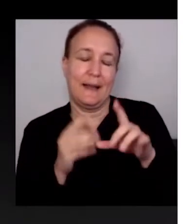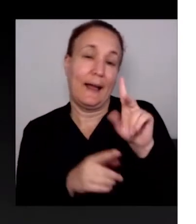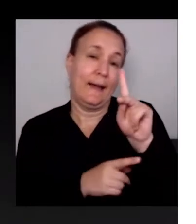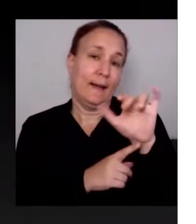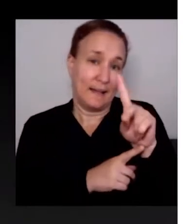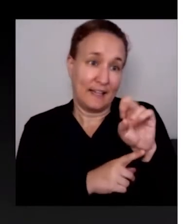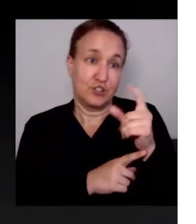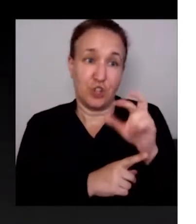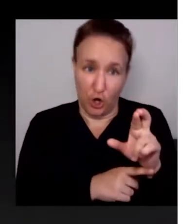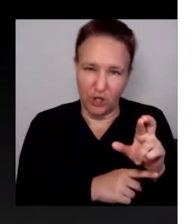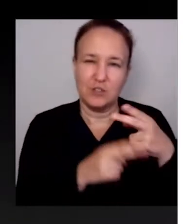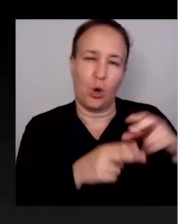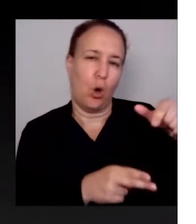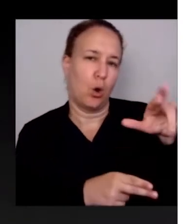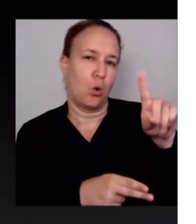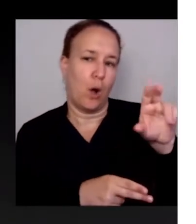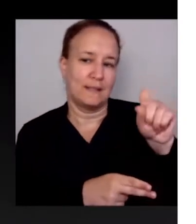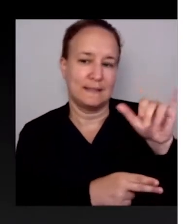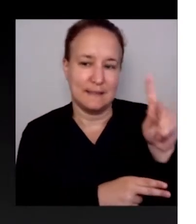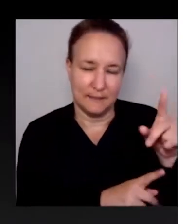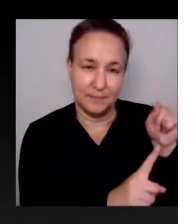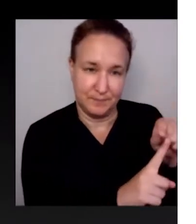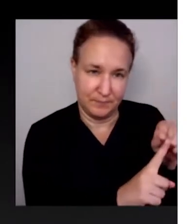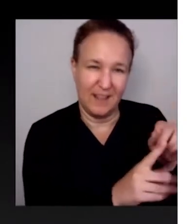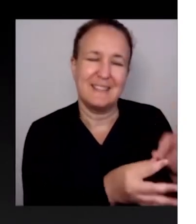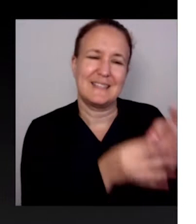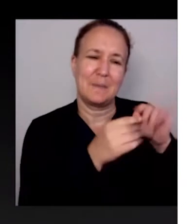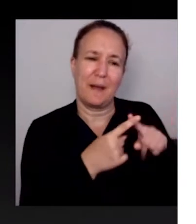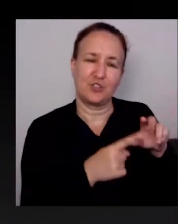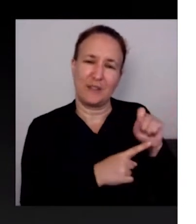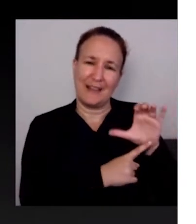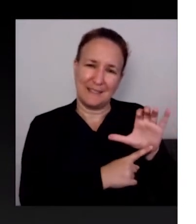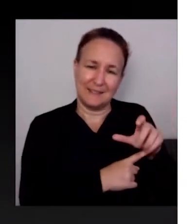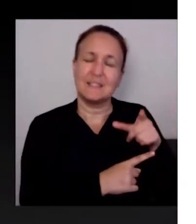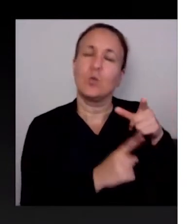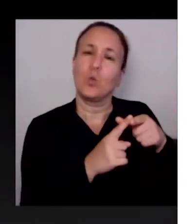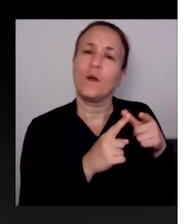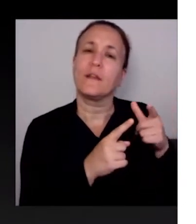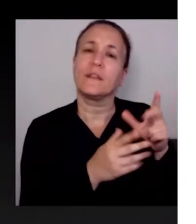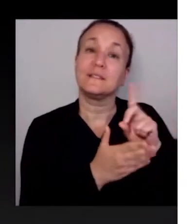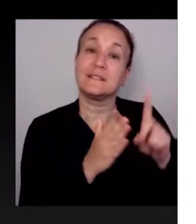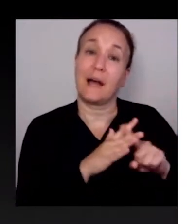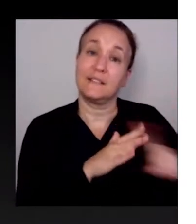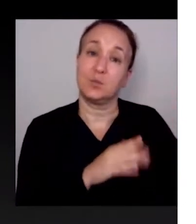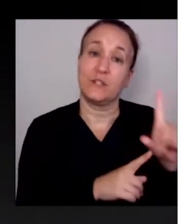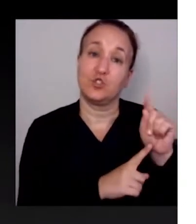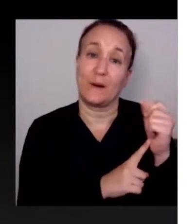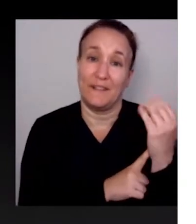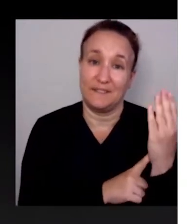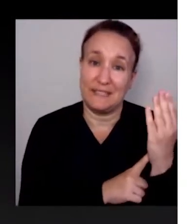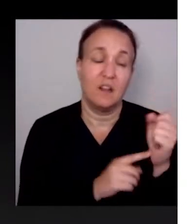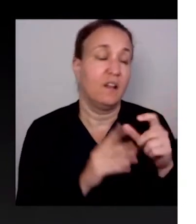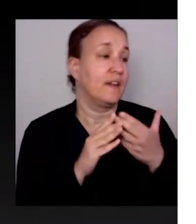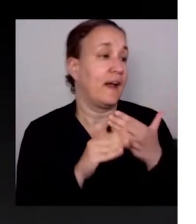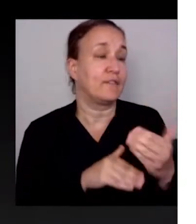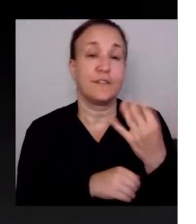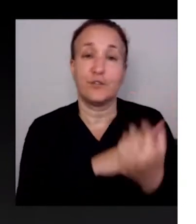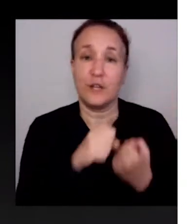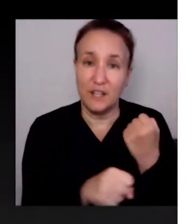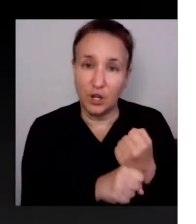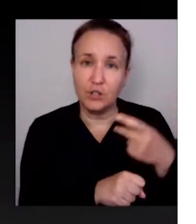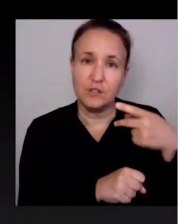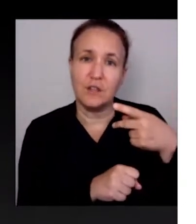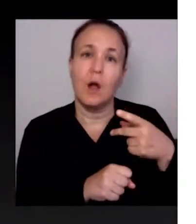which takes us back to the XAC, which started with a design sprint in 2015, and after a few years of prototyping and